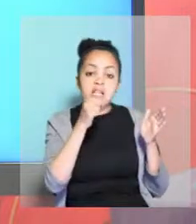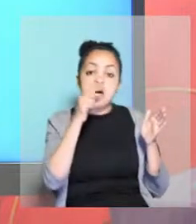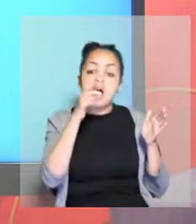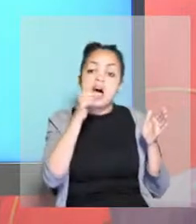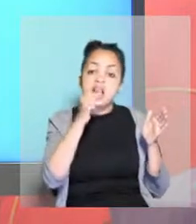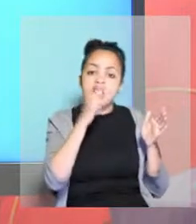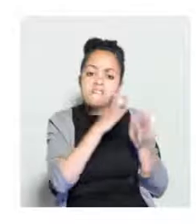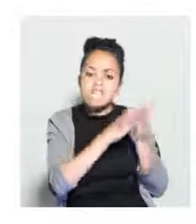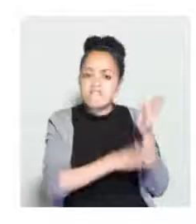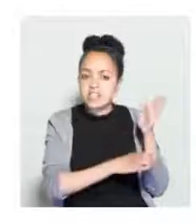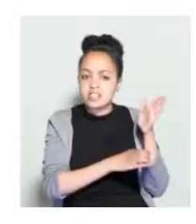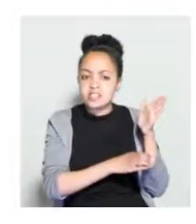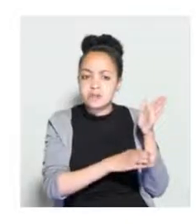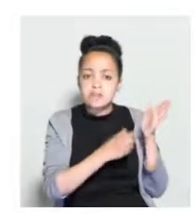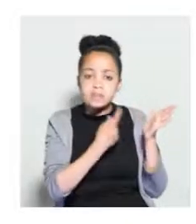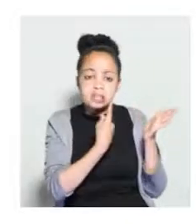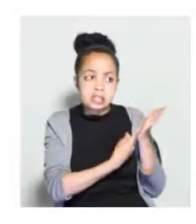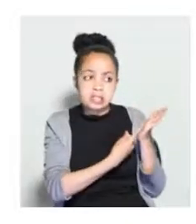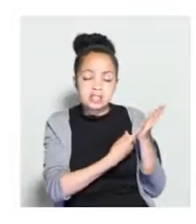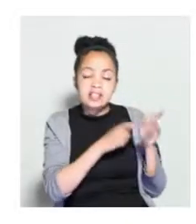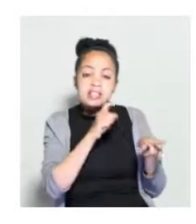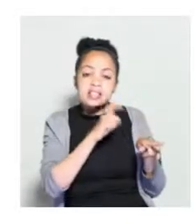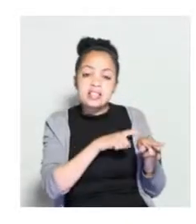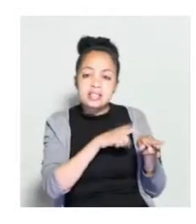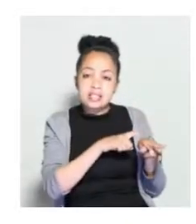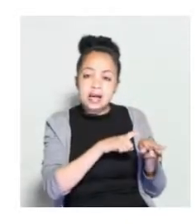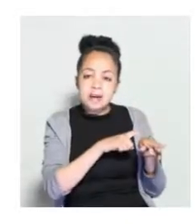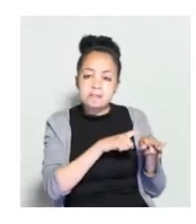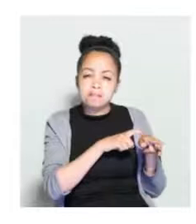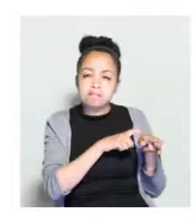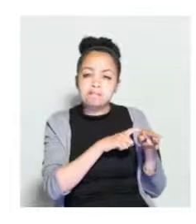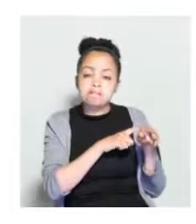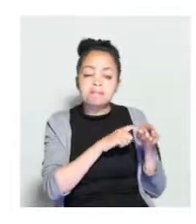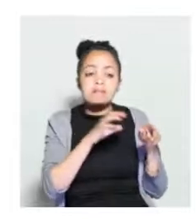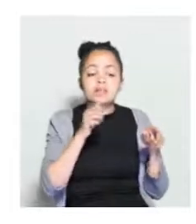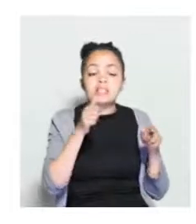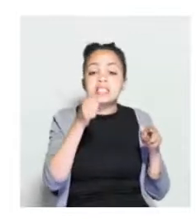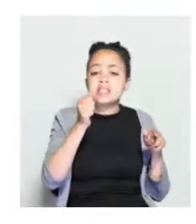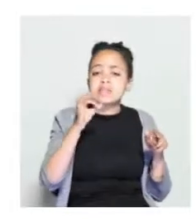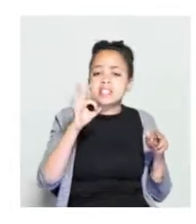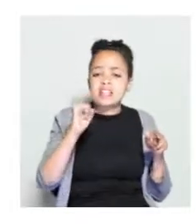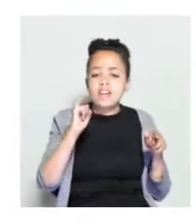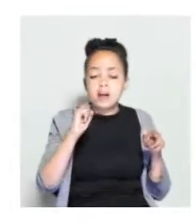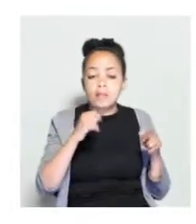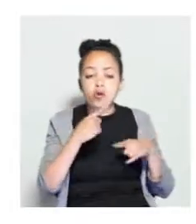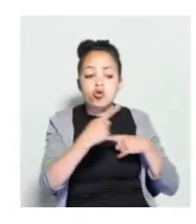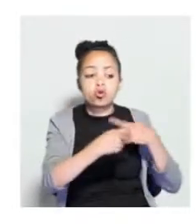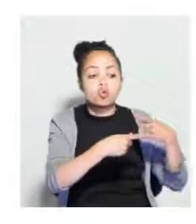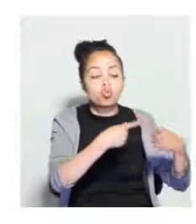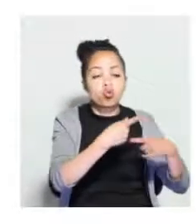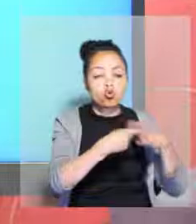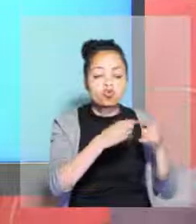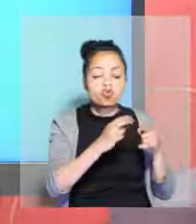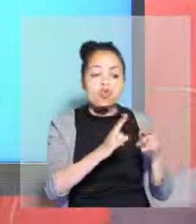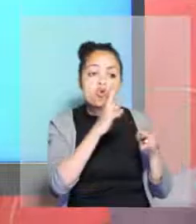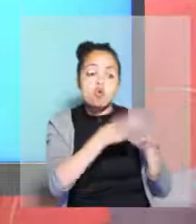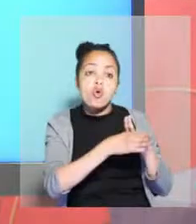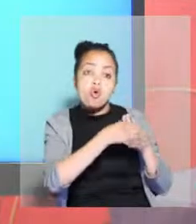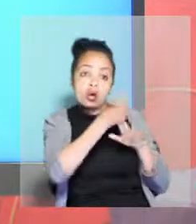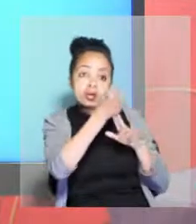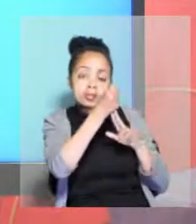1. Still here, during anaphase 1, spindle fiber become move homologous pair